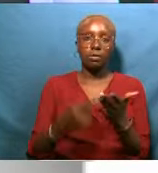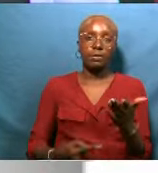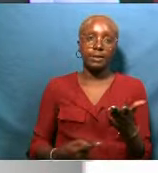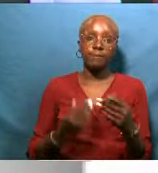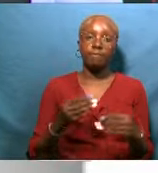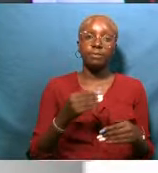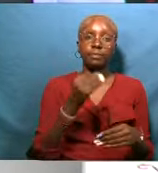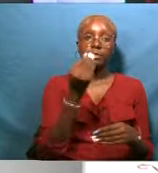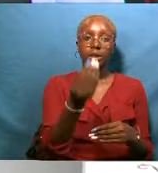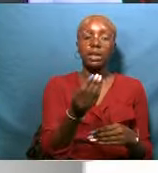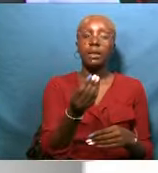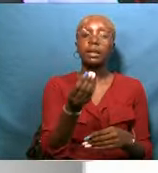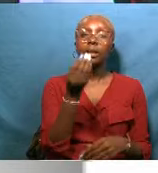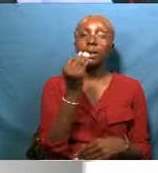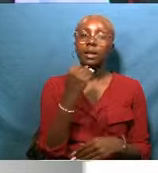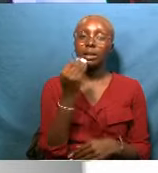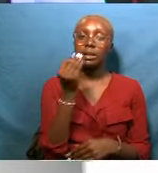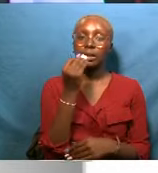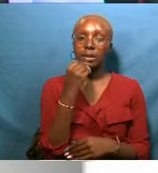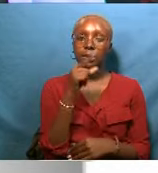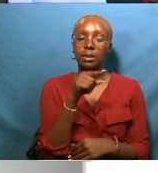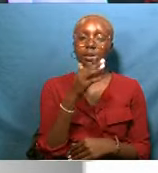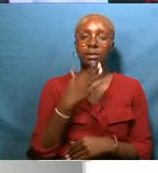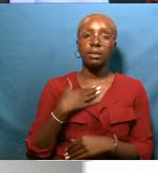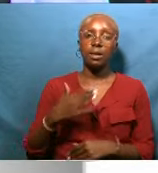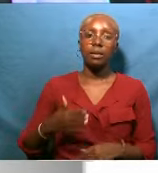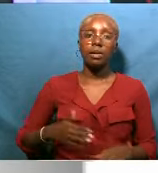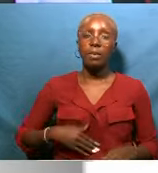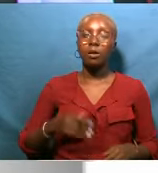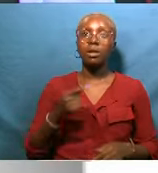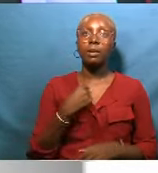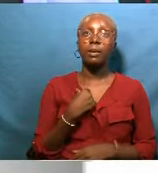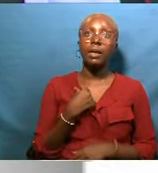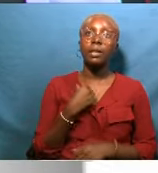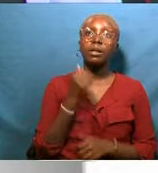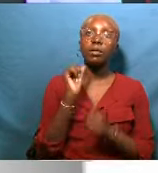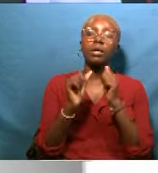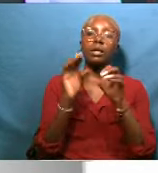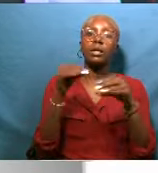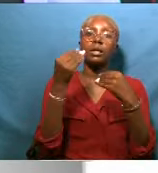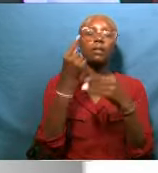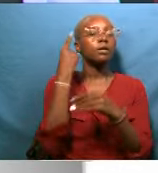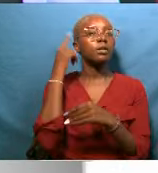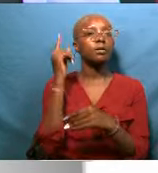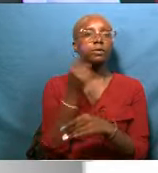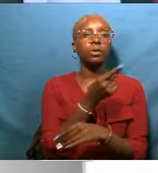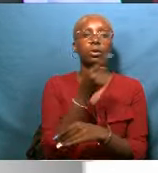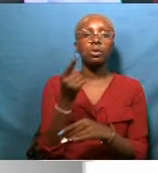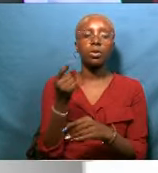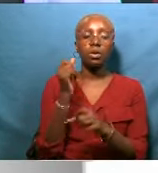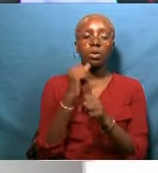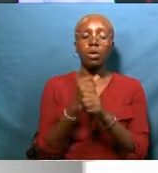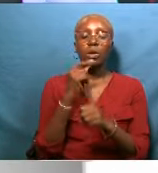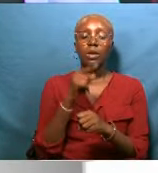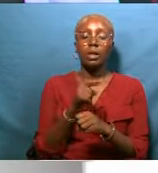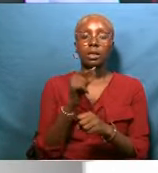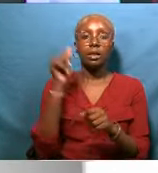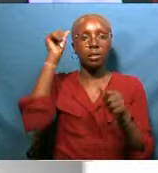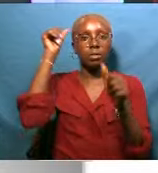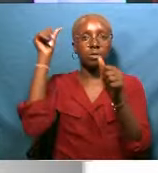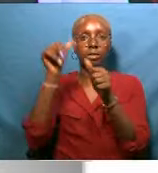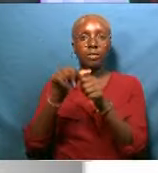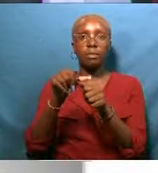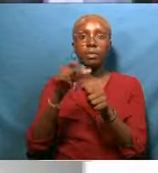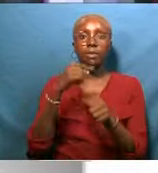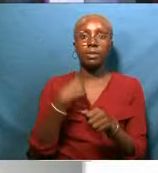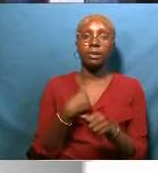saying, Take, eat. This is my body which is given for you. Do this in remembrance